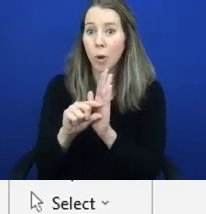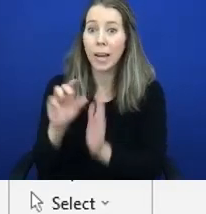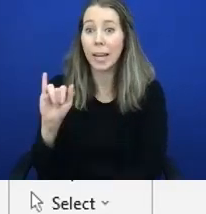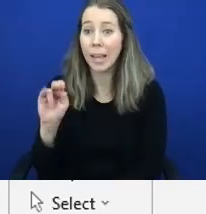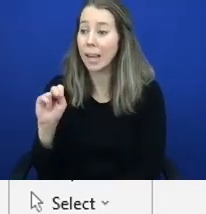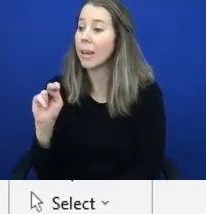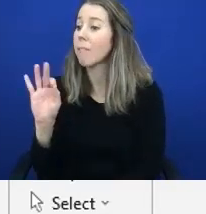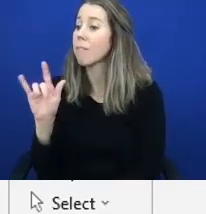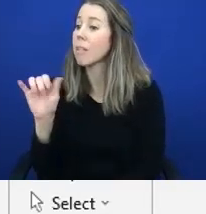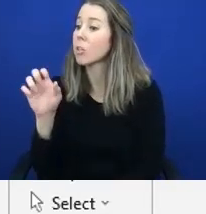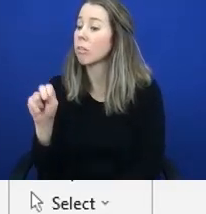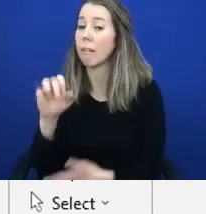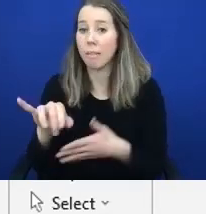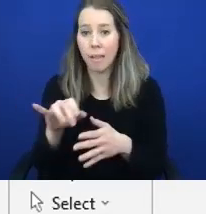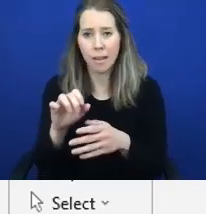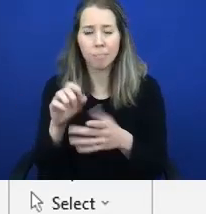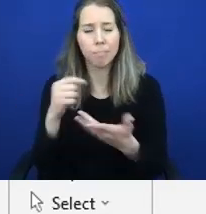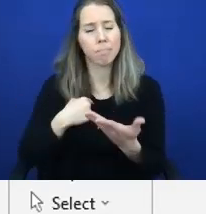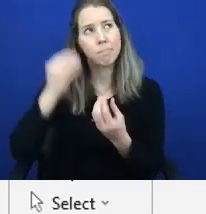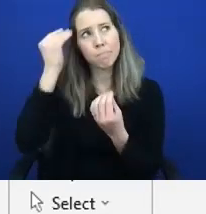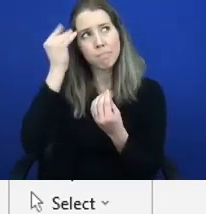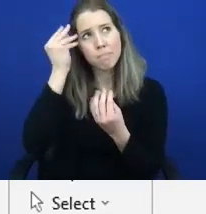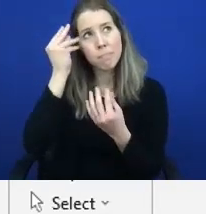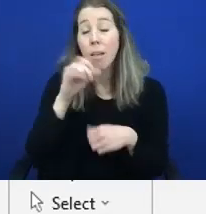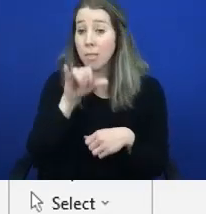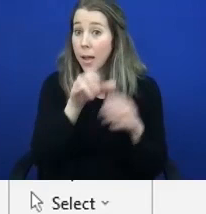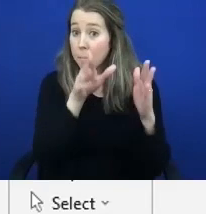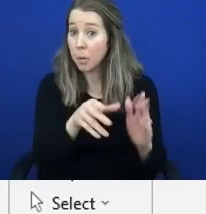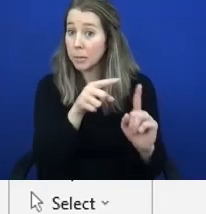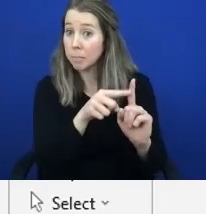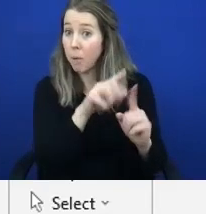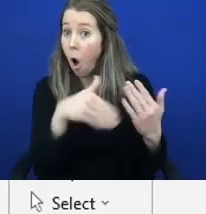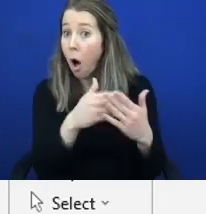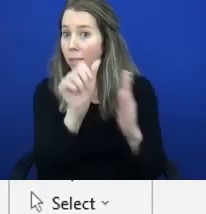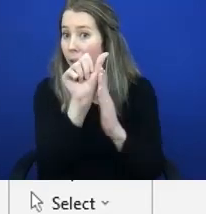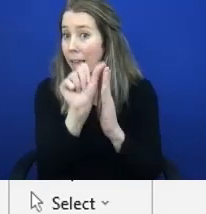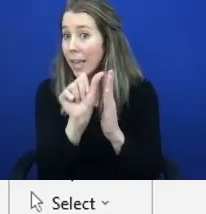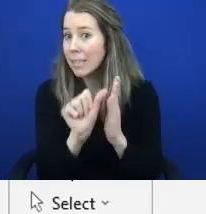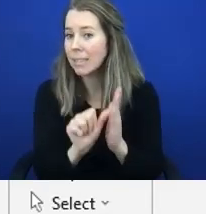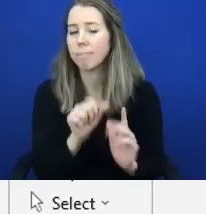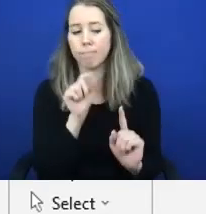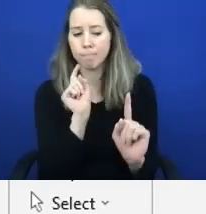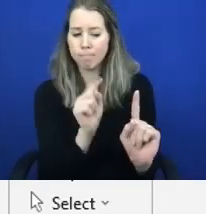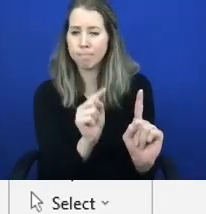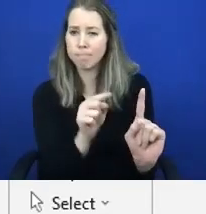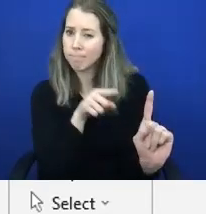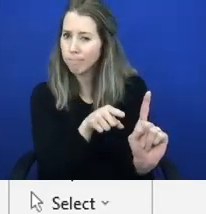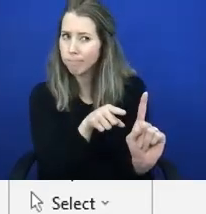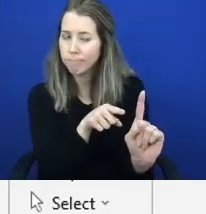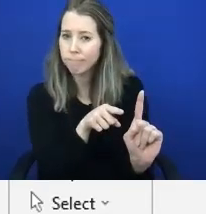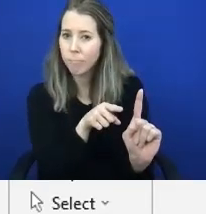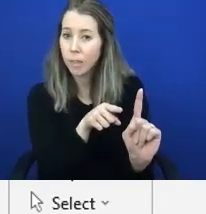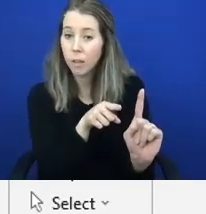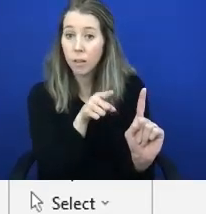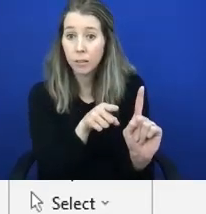me wonder, is this person, because he has all A's, one who has been